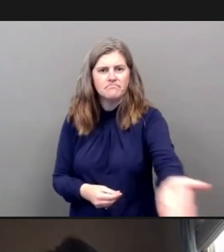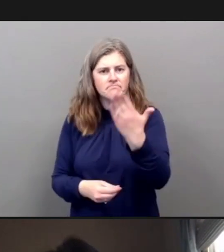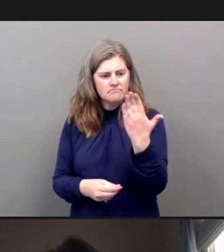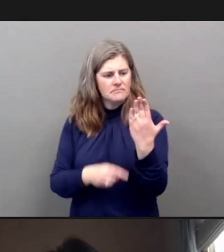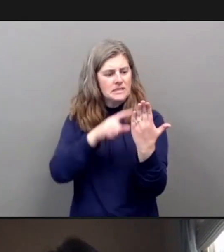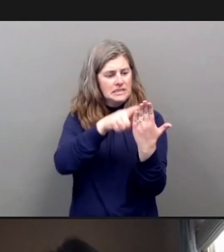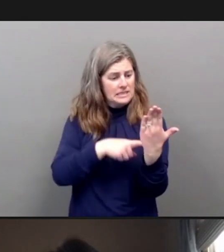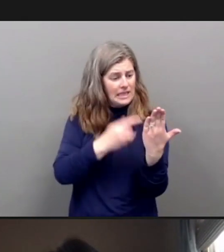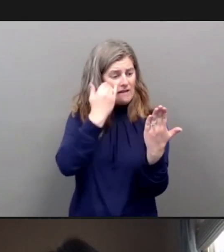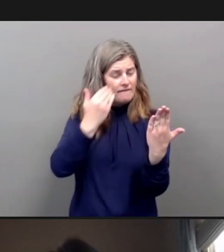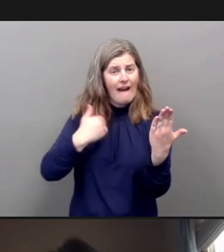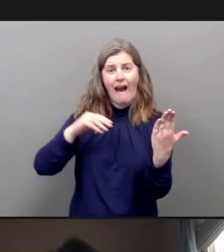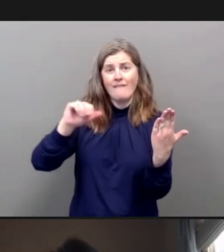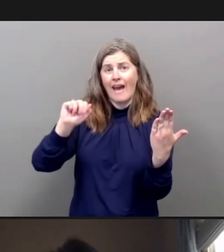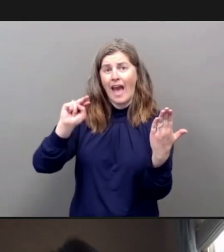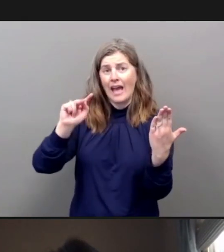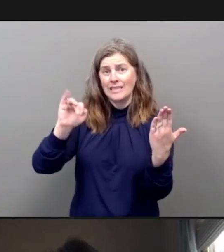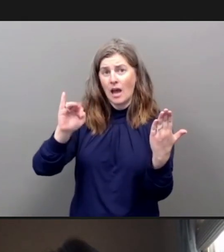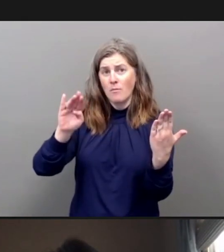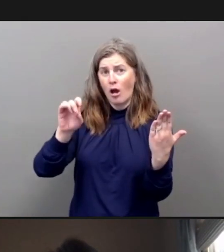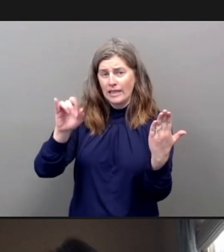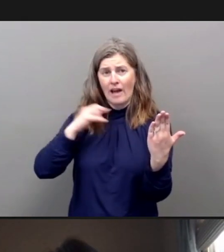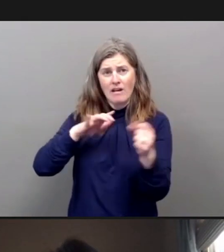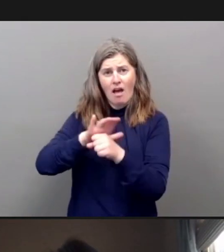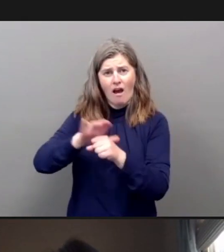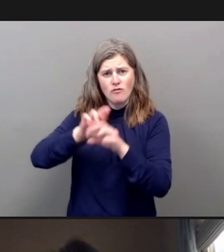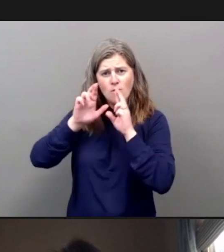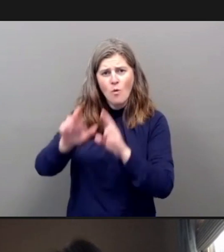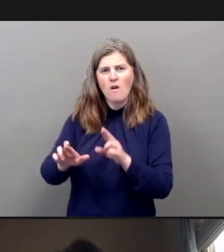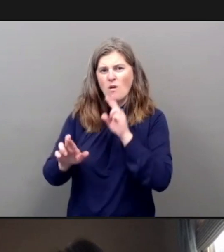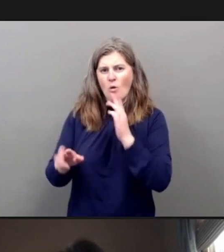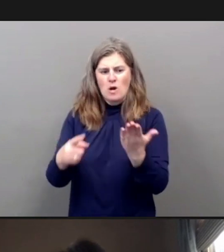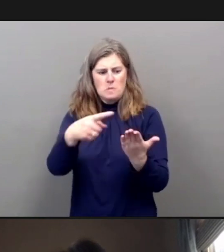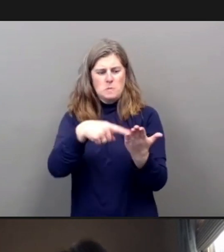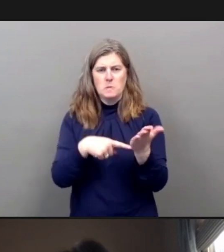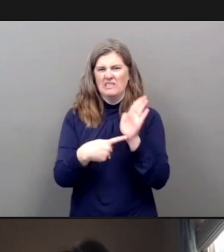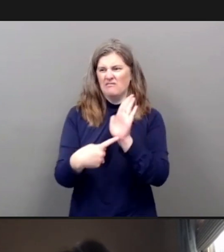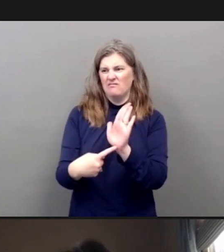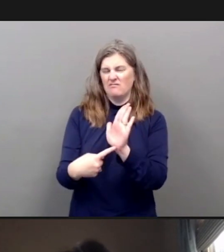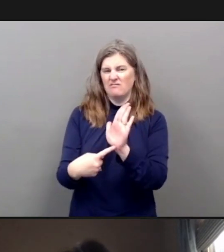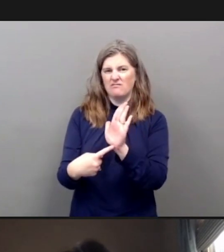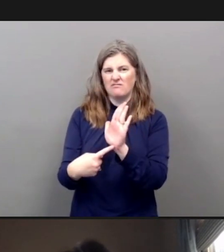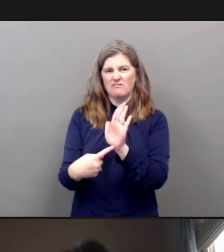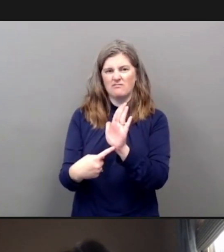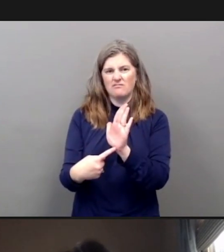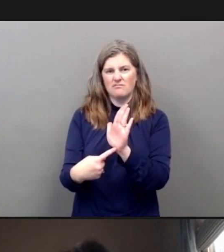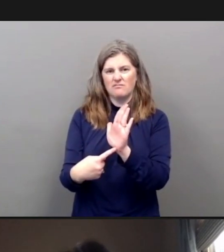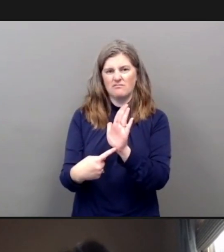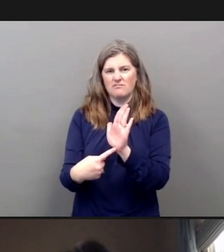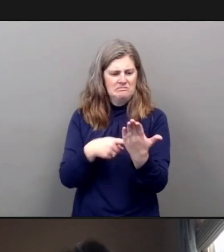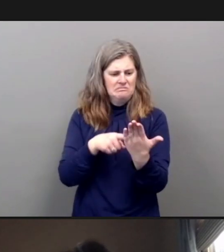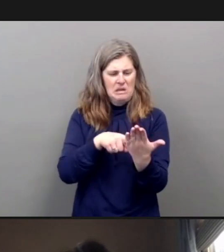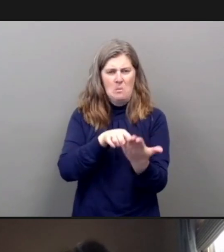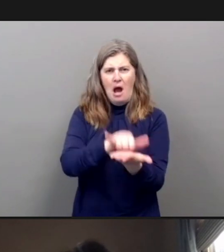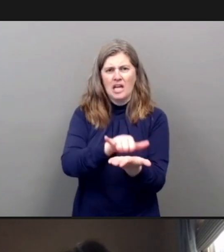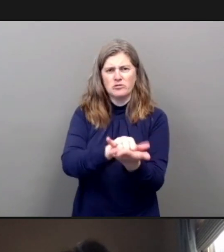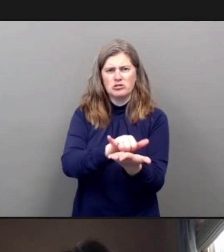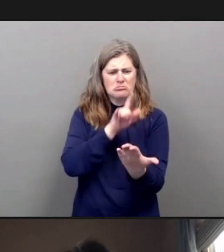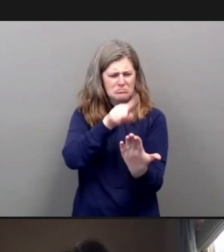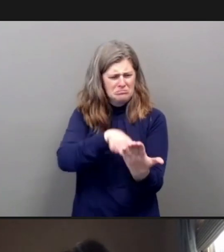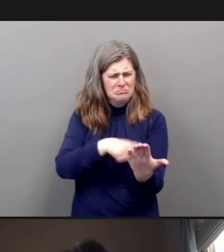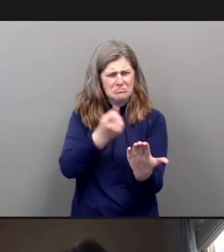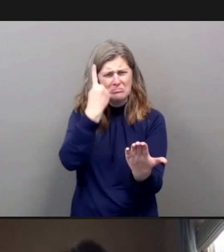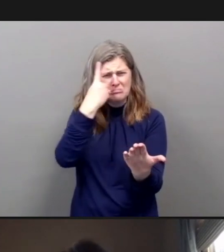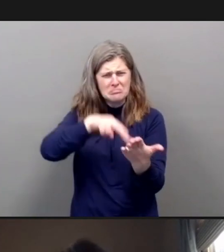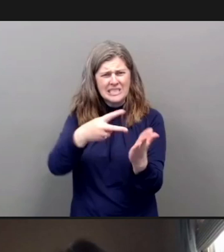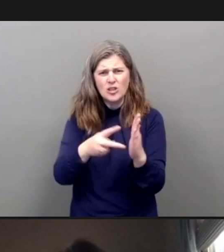whether they have antibodies or not, the report says it's not possible to actually interpret this information. Like there's